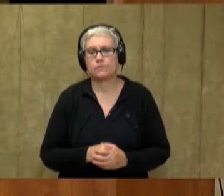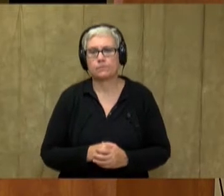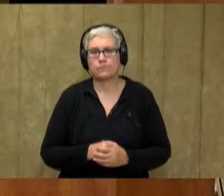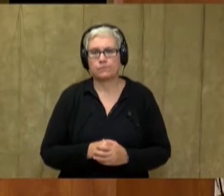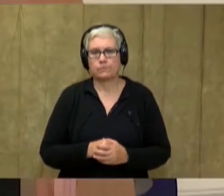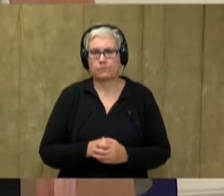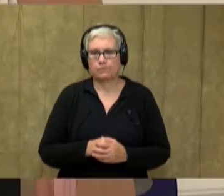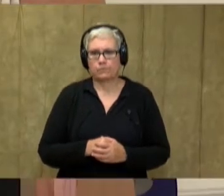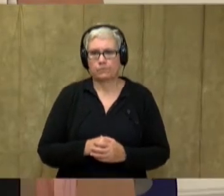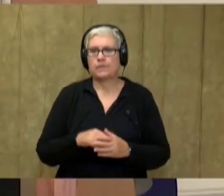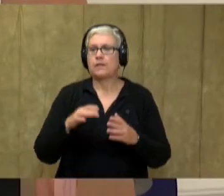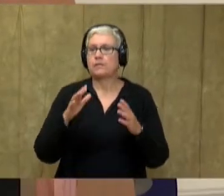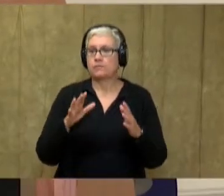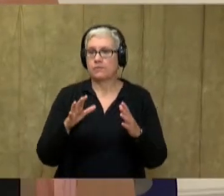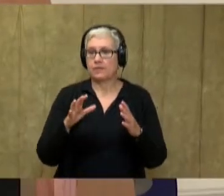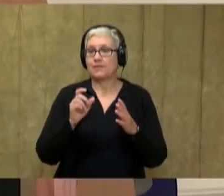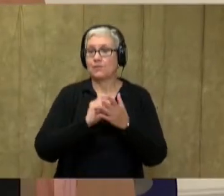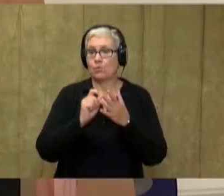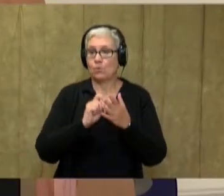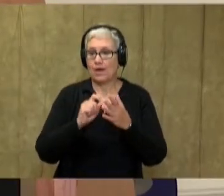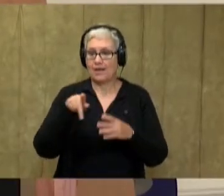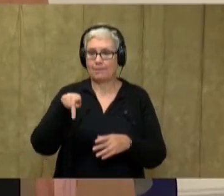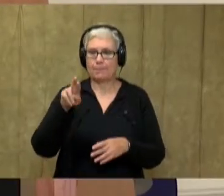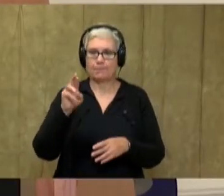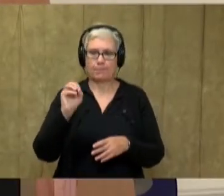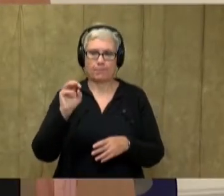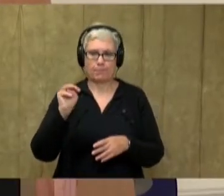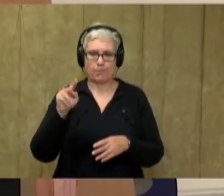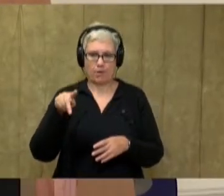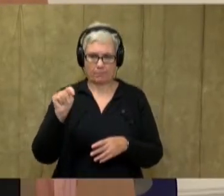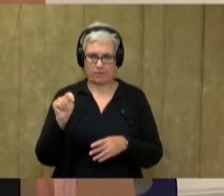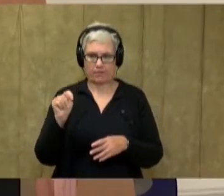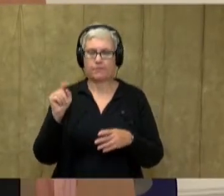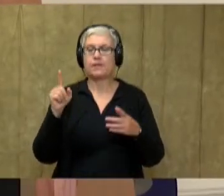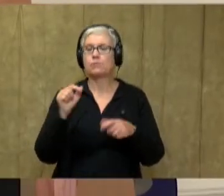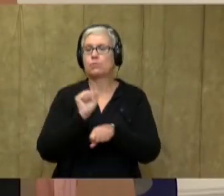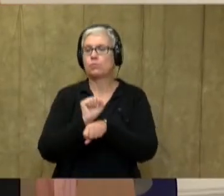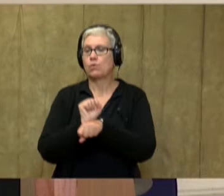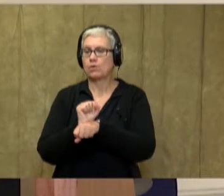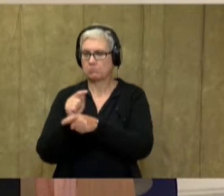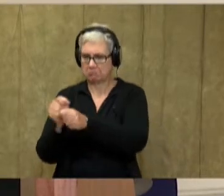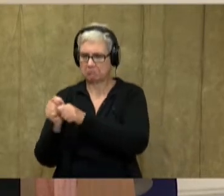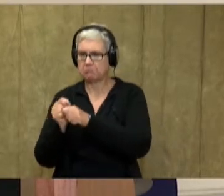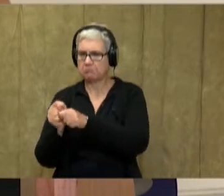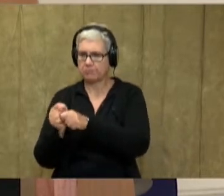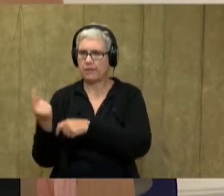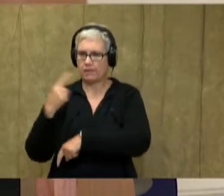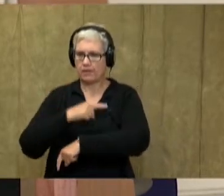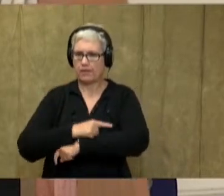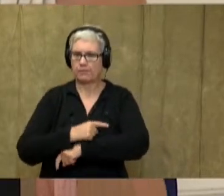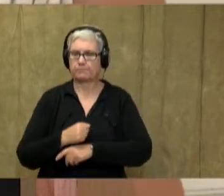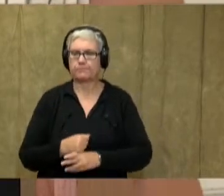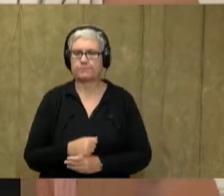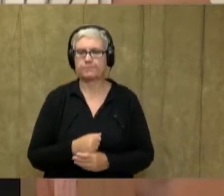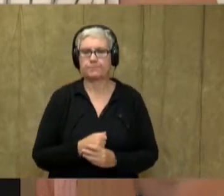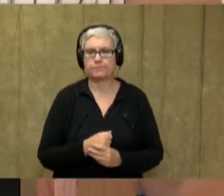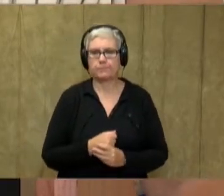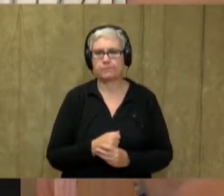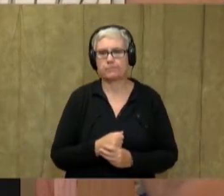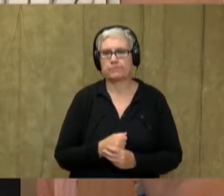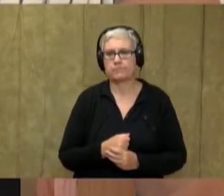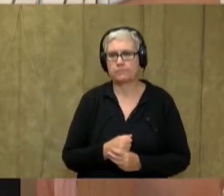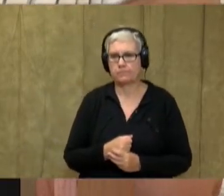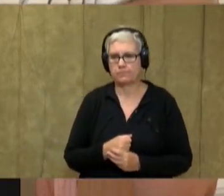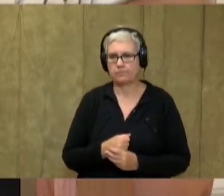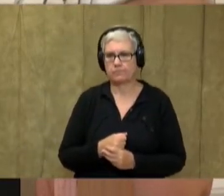And this is a writing prompt, and this is what we are going to work on together. So the